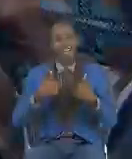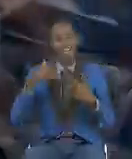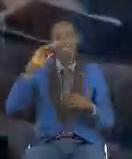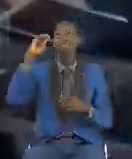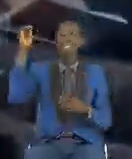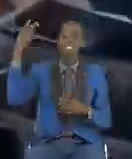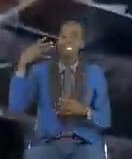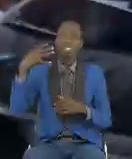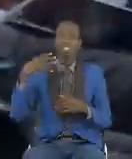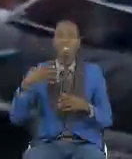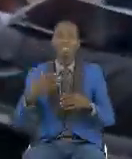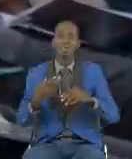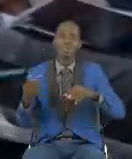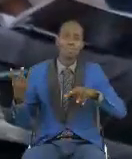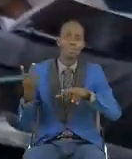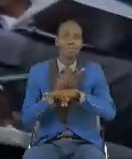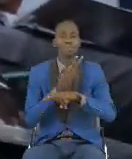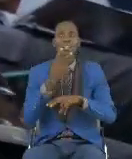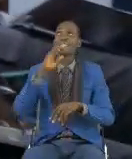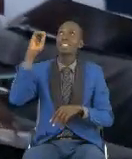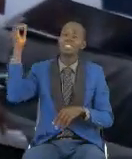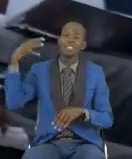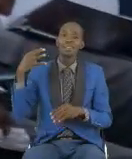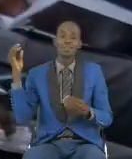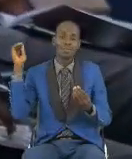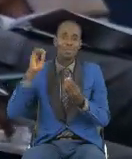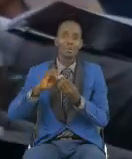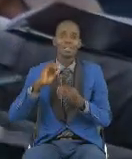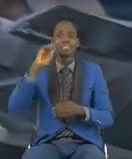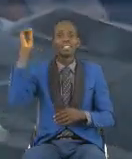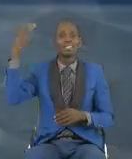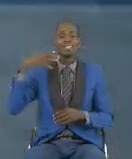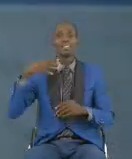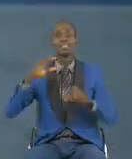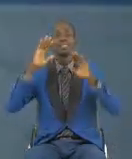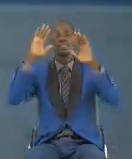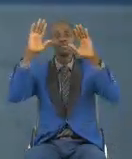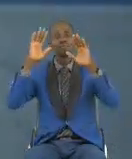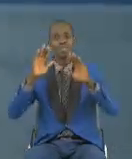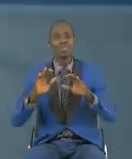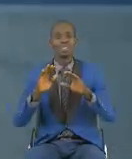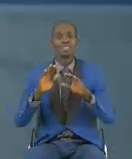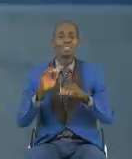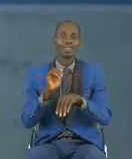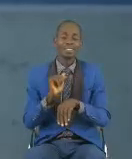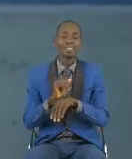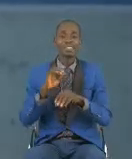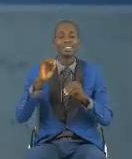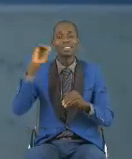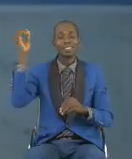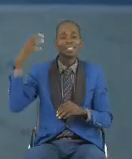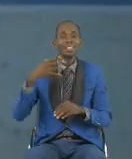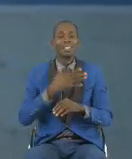multiple grace, more grace, marvelous grace, and the rain is falling